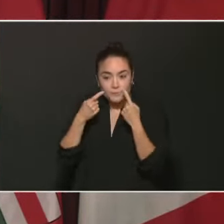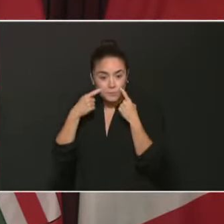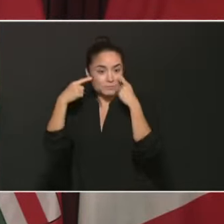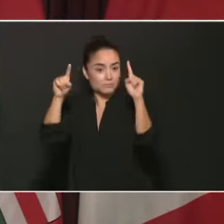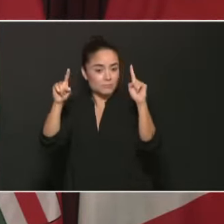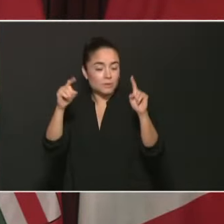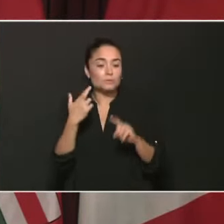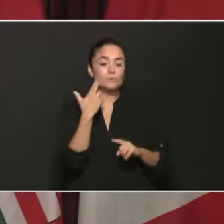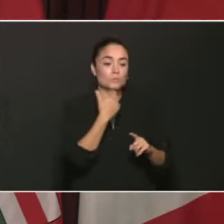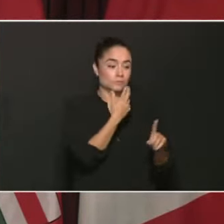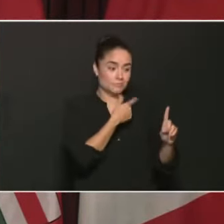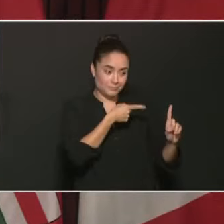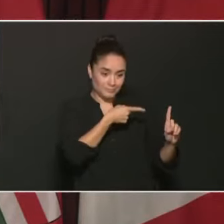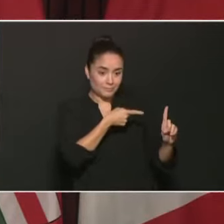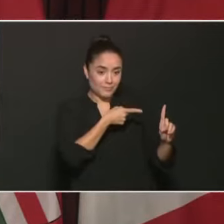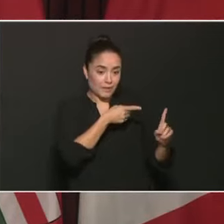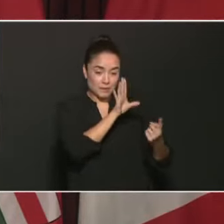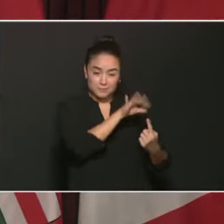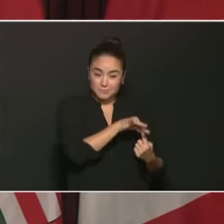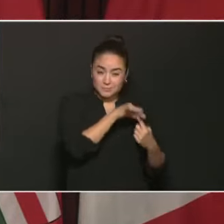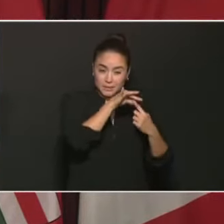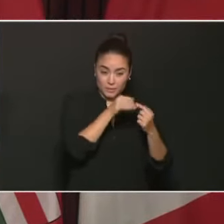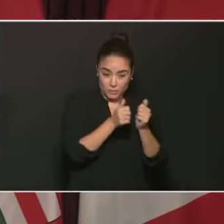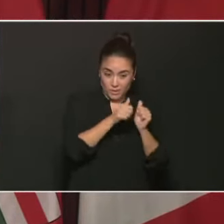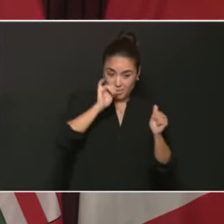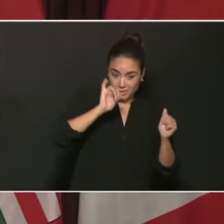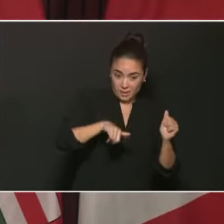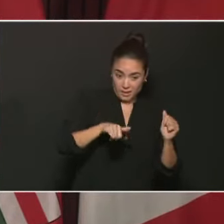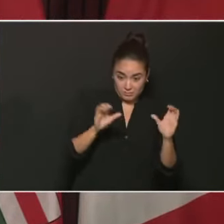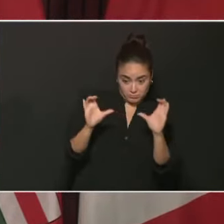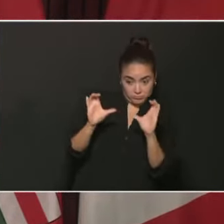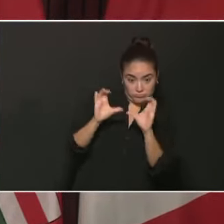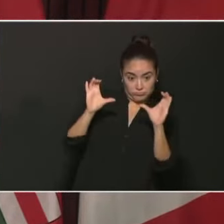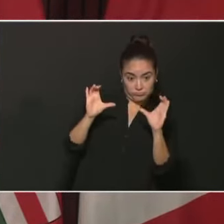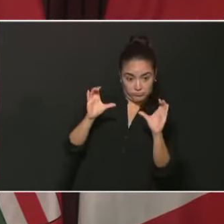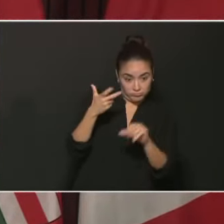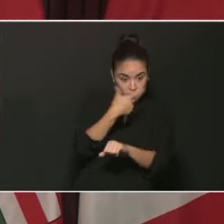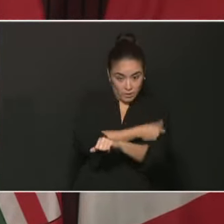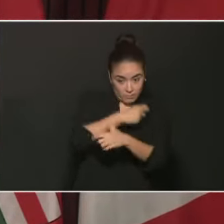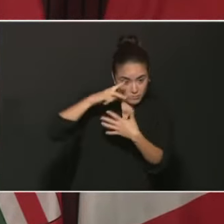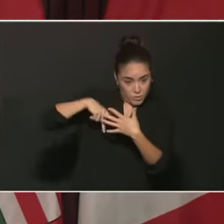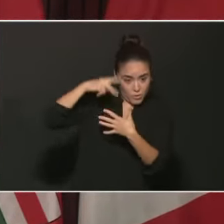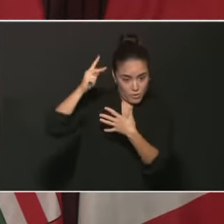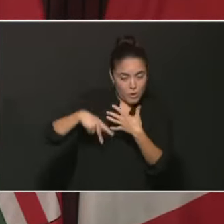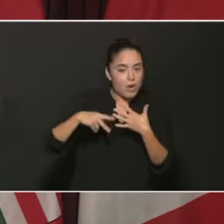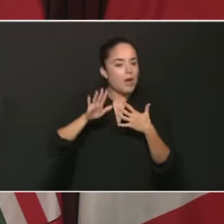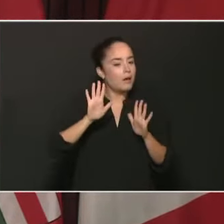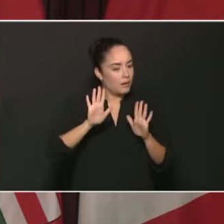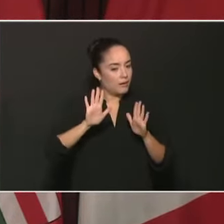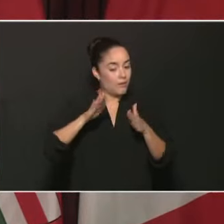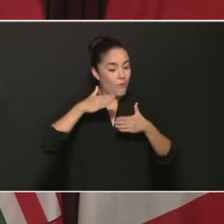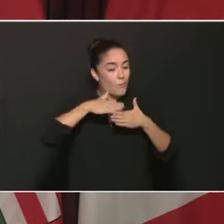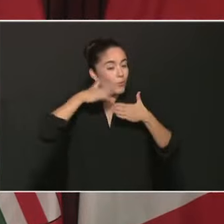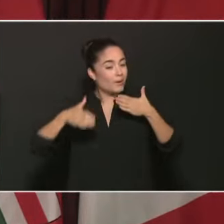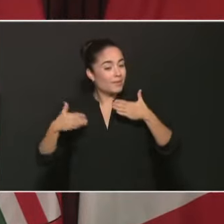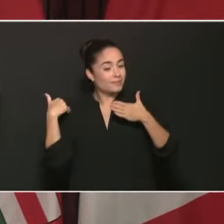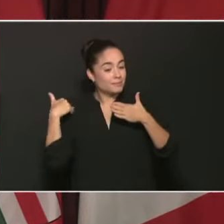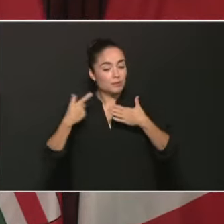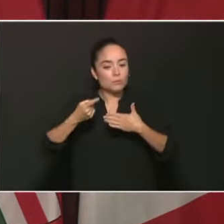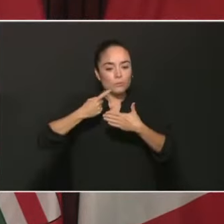certification and validation, once we get through this weekend and know the impact of Thanksgiving, we will be reviewing